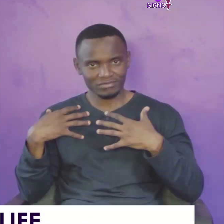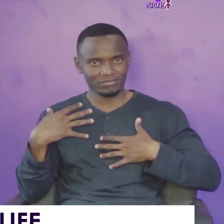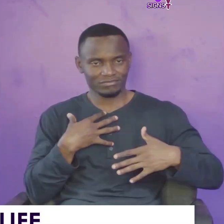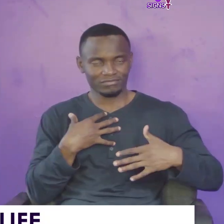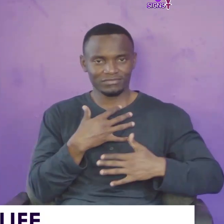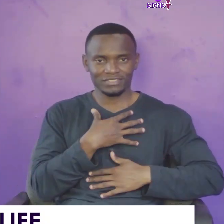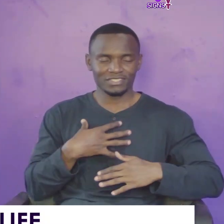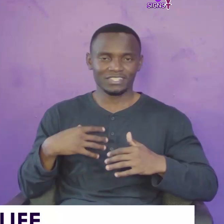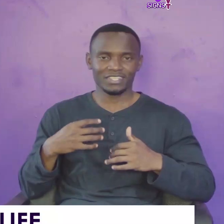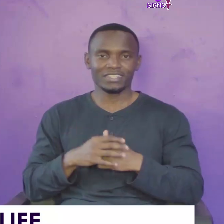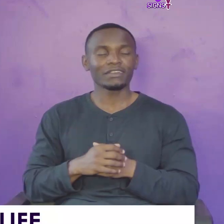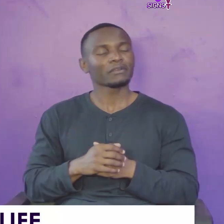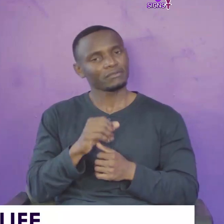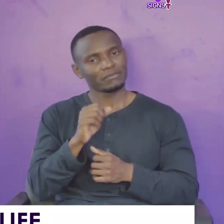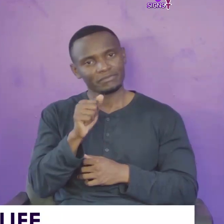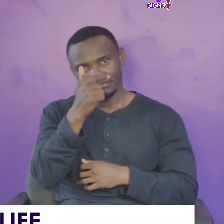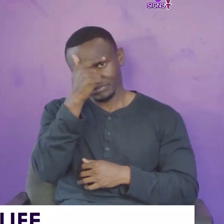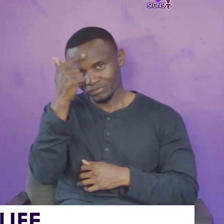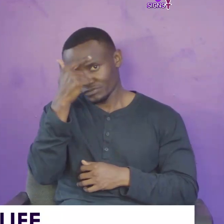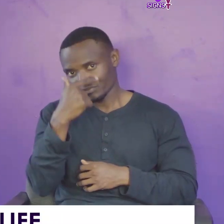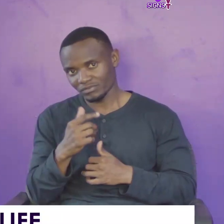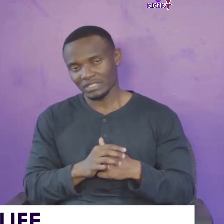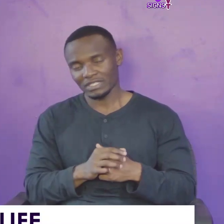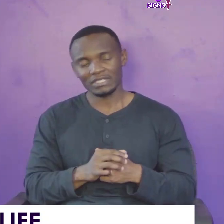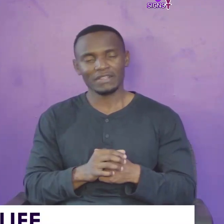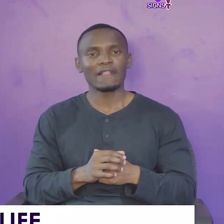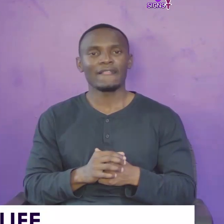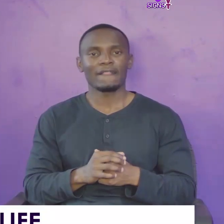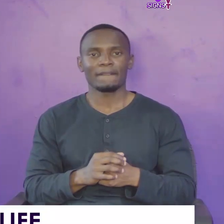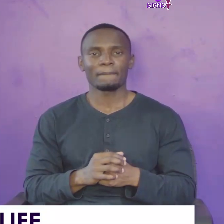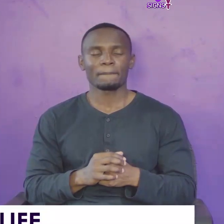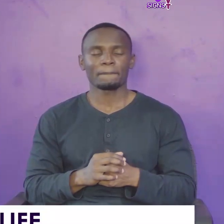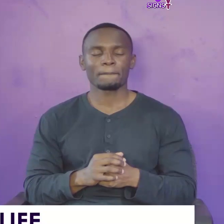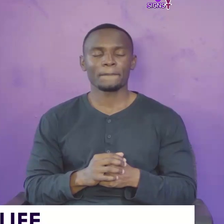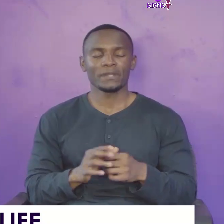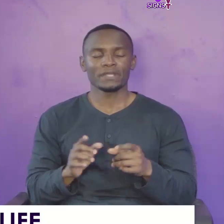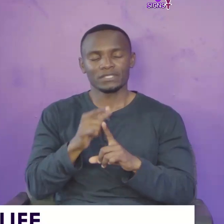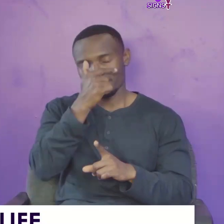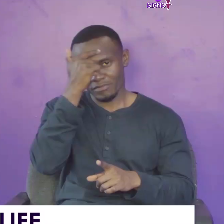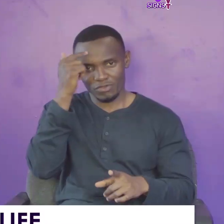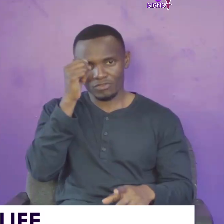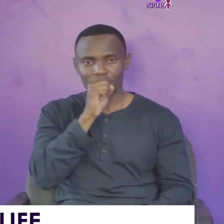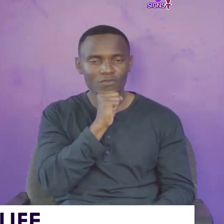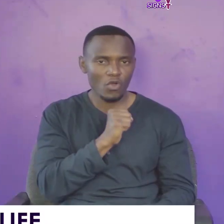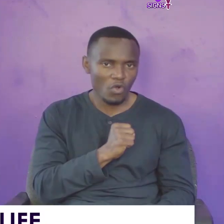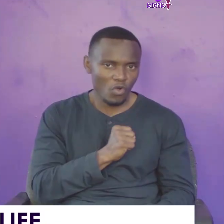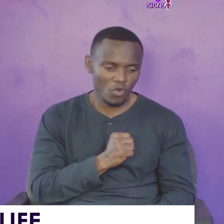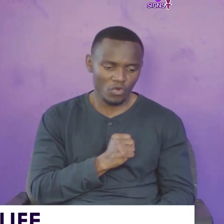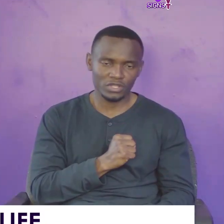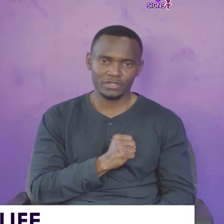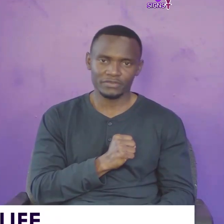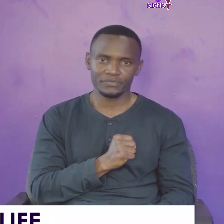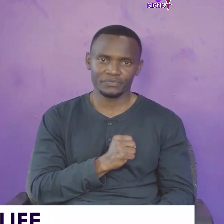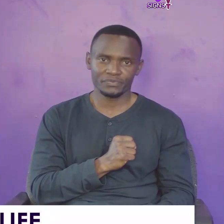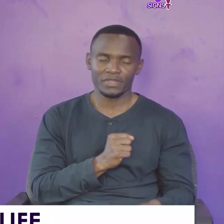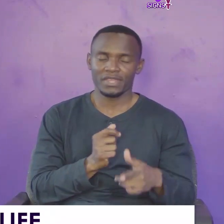because he was visually impaired. Yes. But that was divine. Yes. Because of age, I believe. Advanced age. He